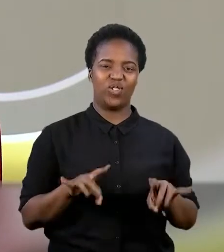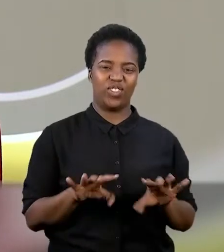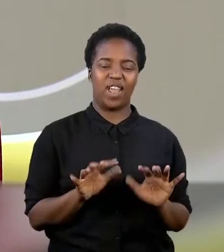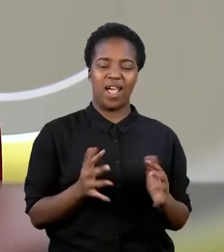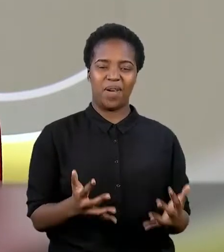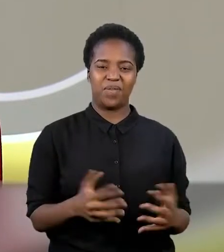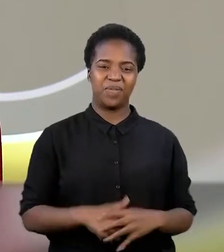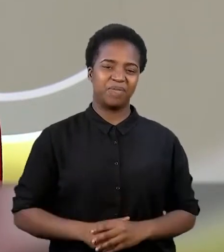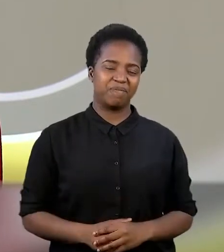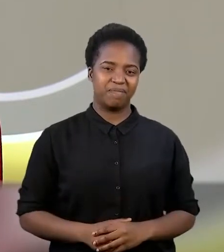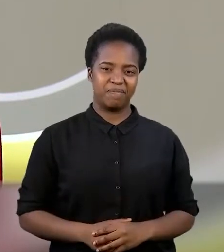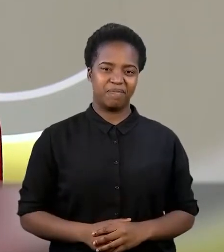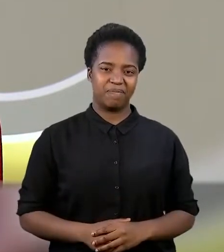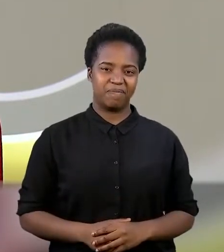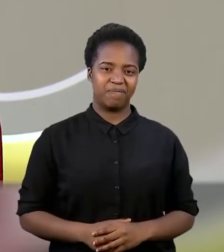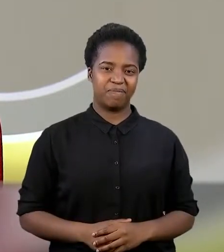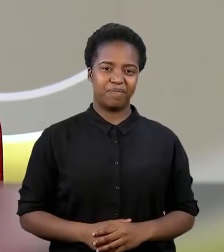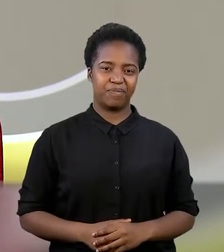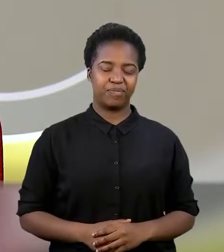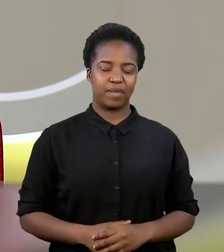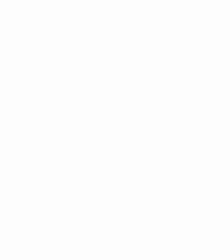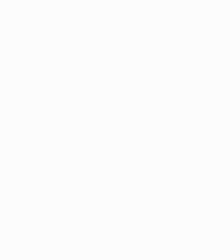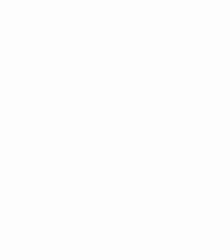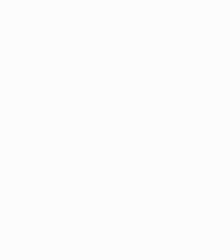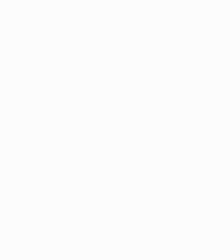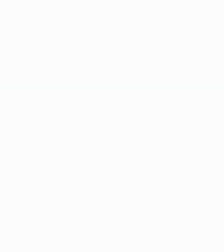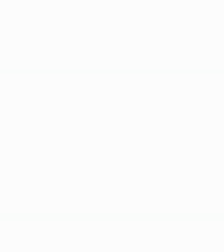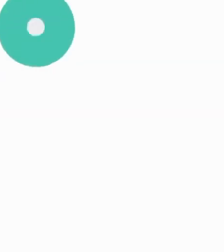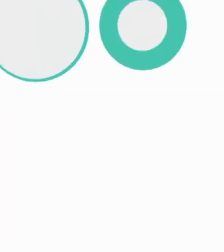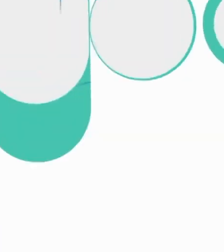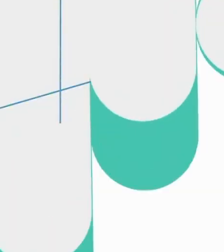sebedisang wheelchair hore o phele bophelo bo phetahetse